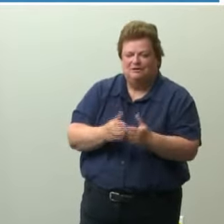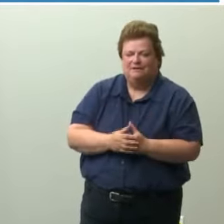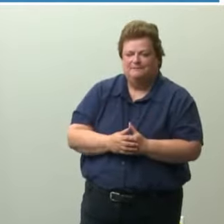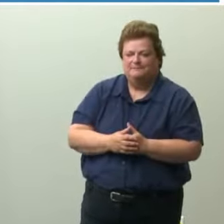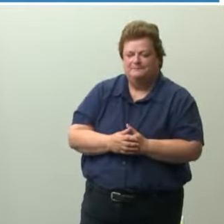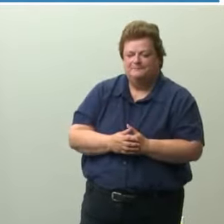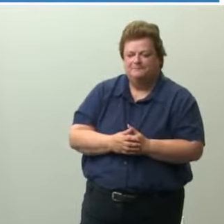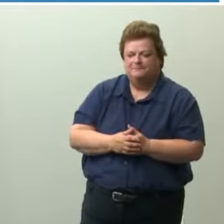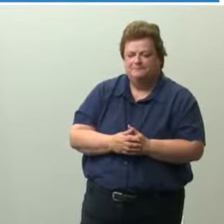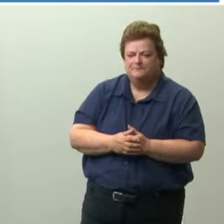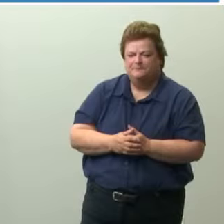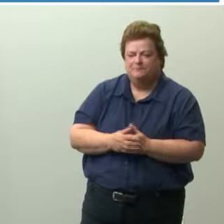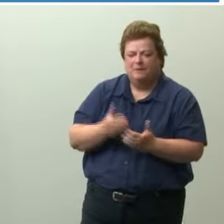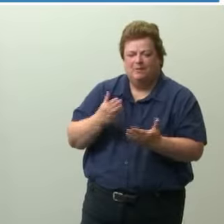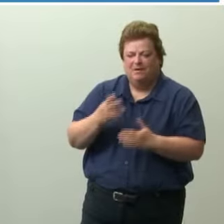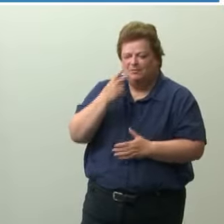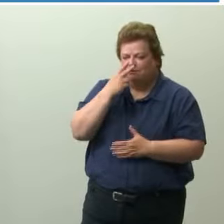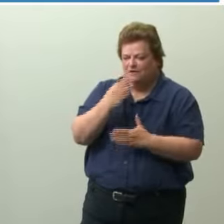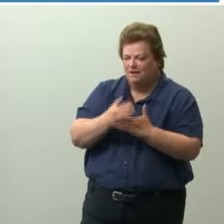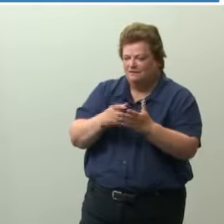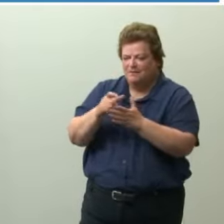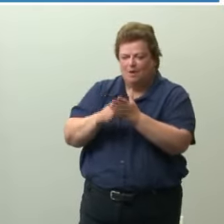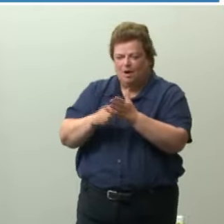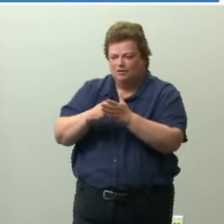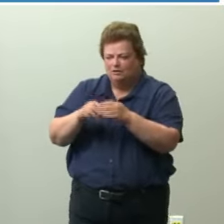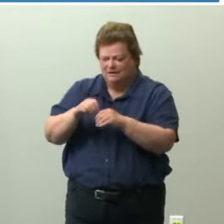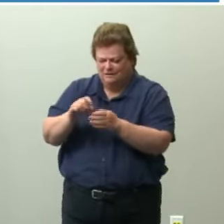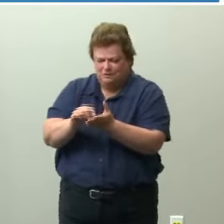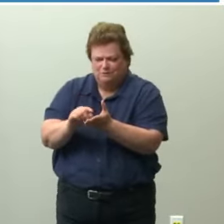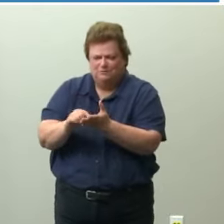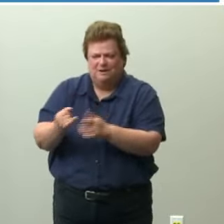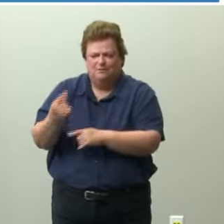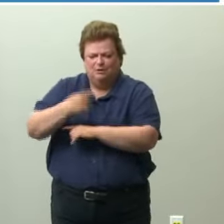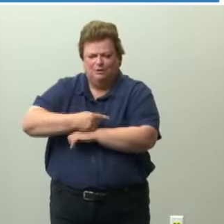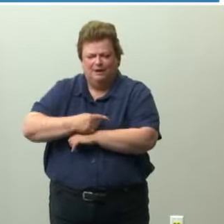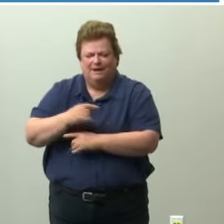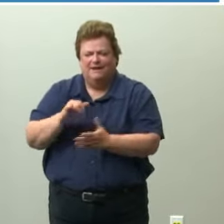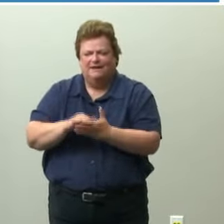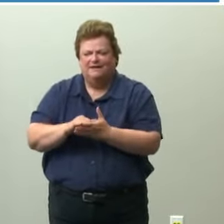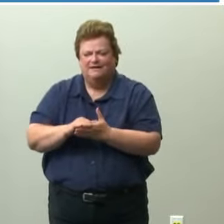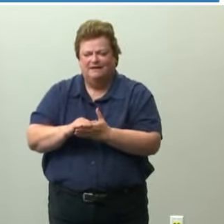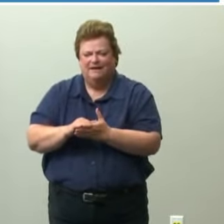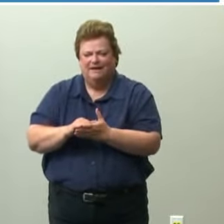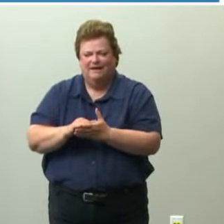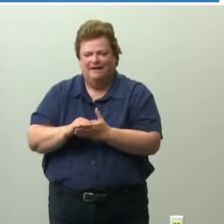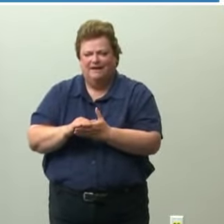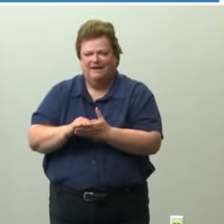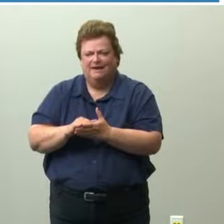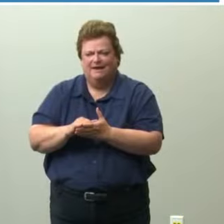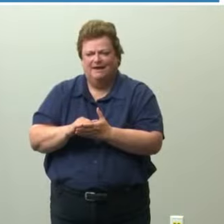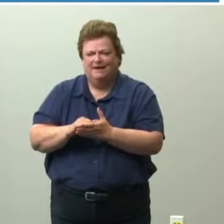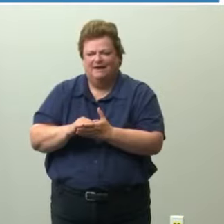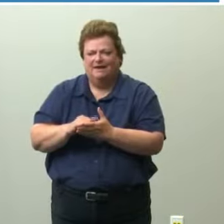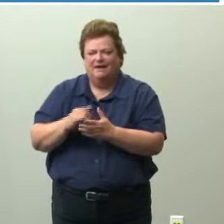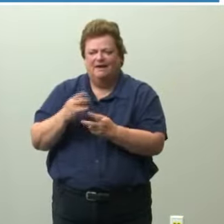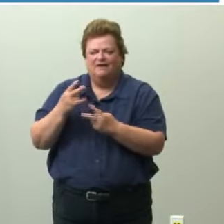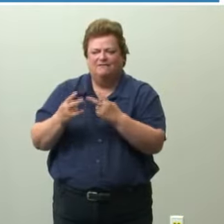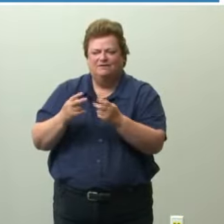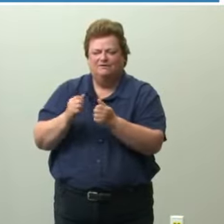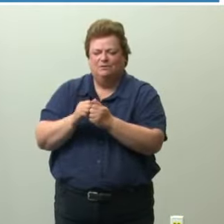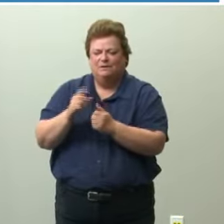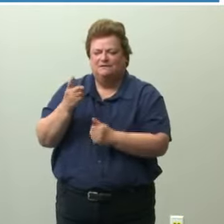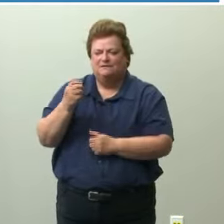and you probably saw there was an article in the paper today that was a visit with Dr.